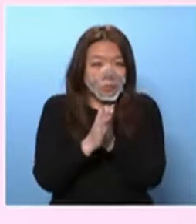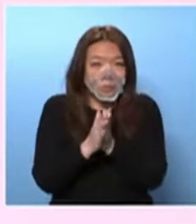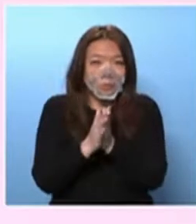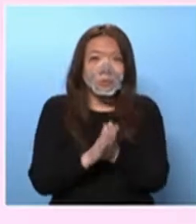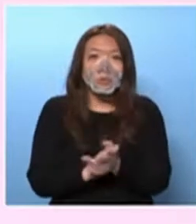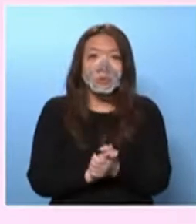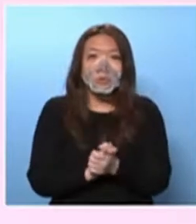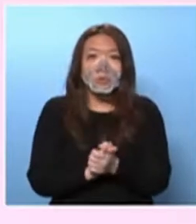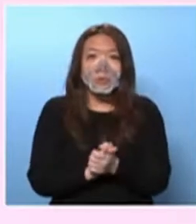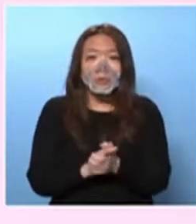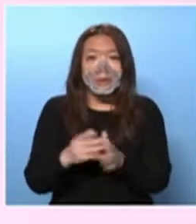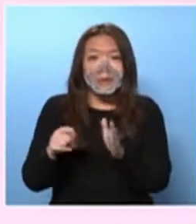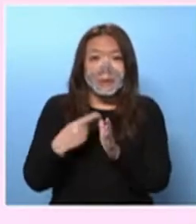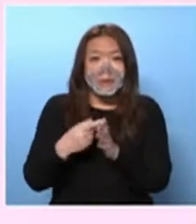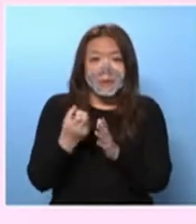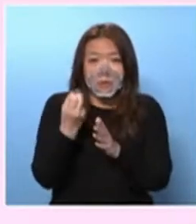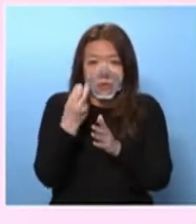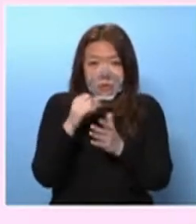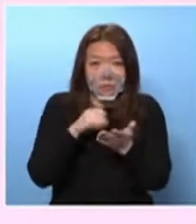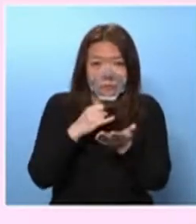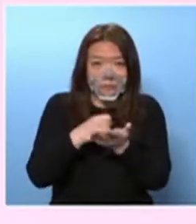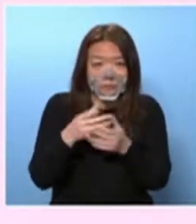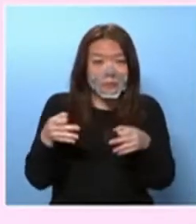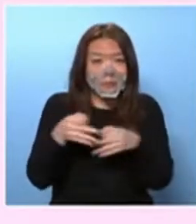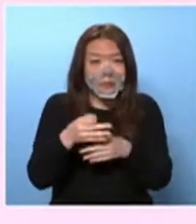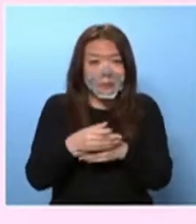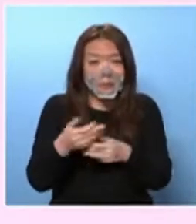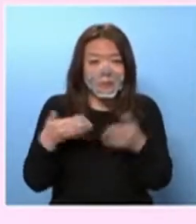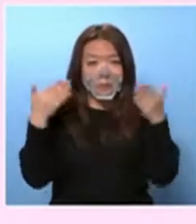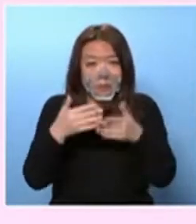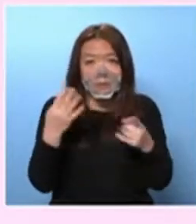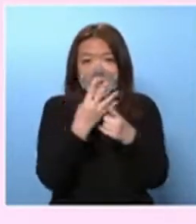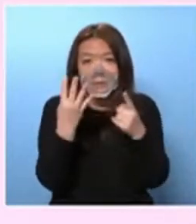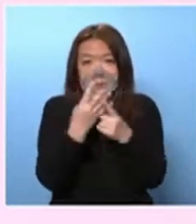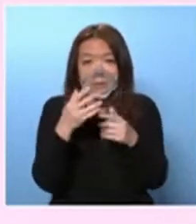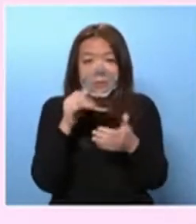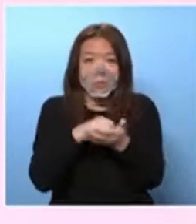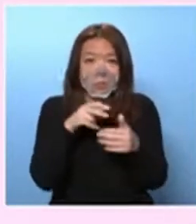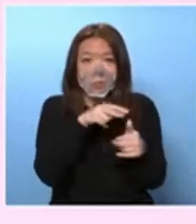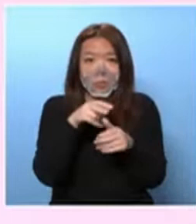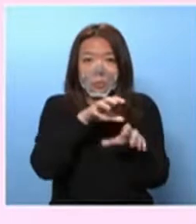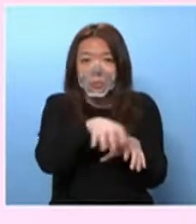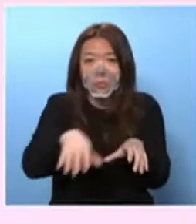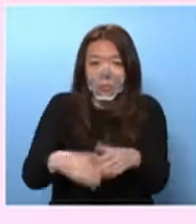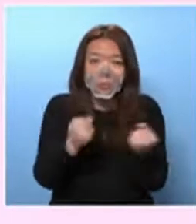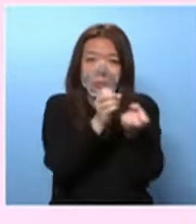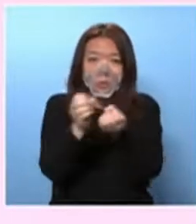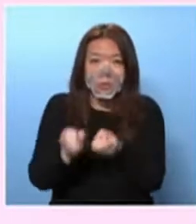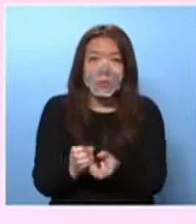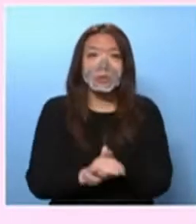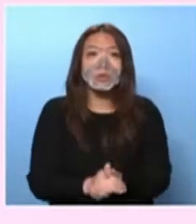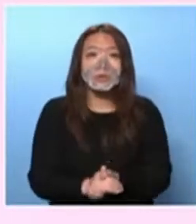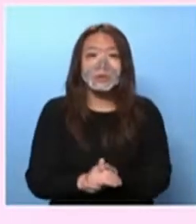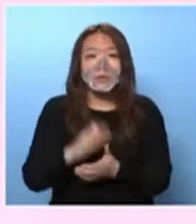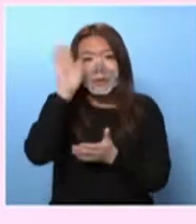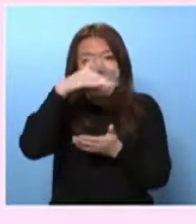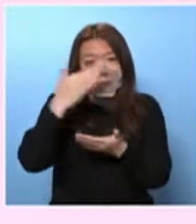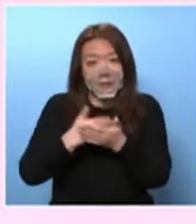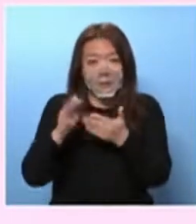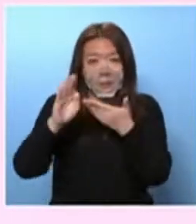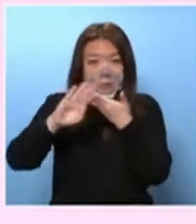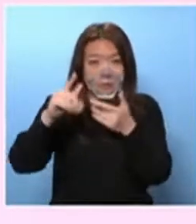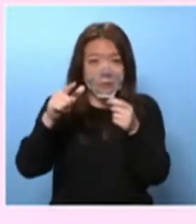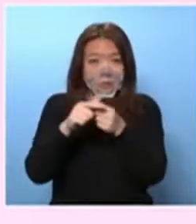present, Hong Kong has signed 45 comprehensive avoidance of double taxation agreements and is in negotiations with 14 tax